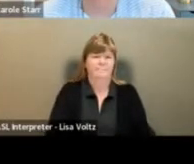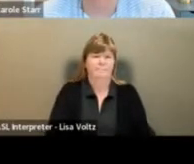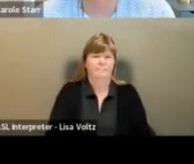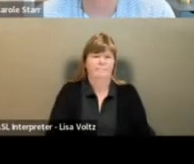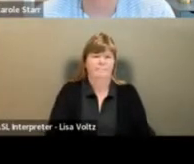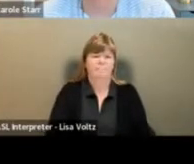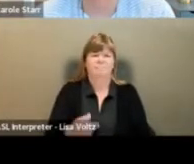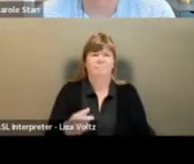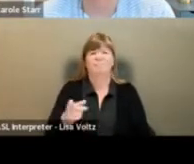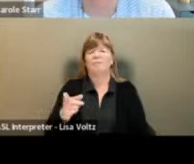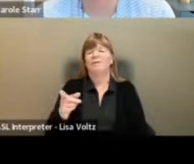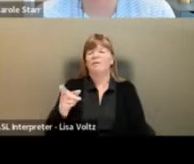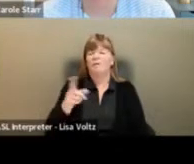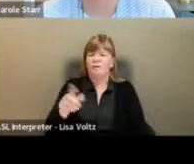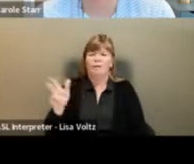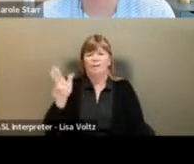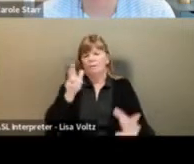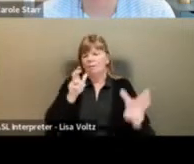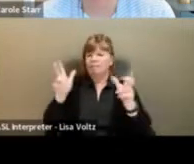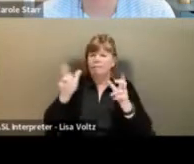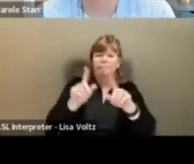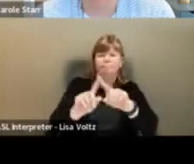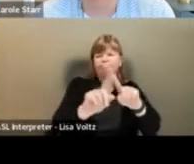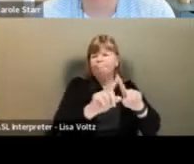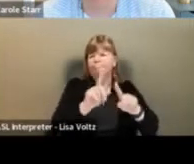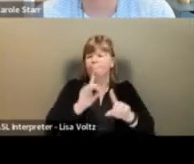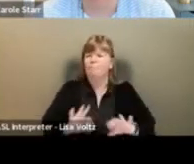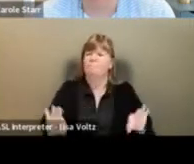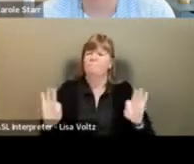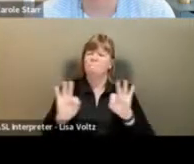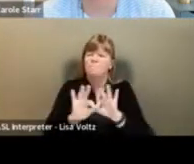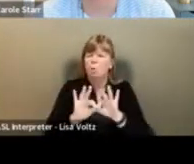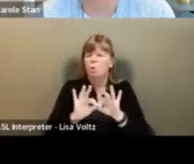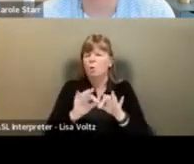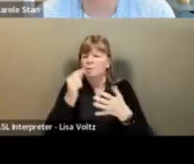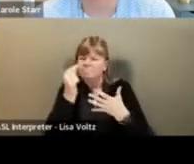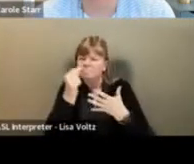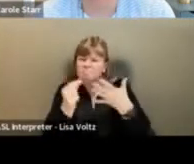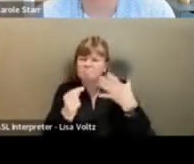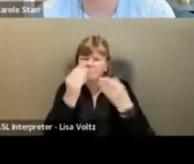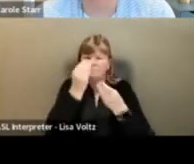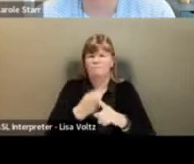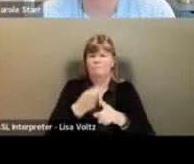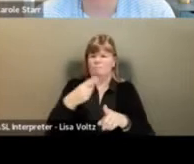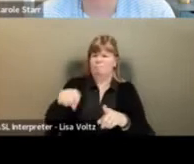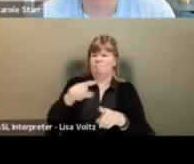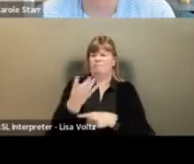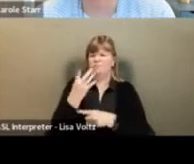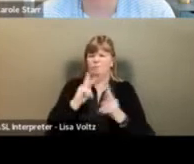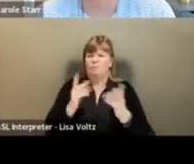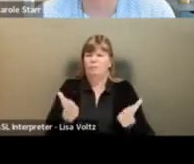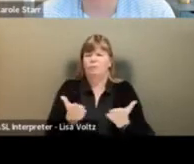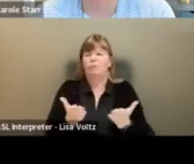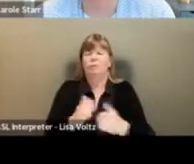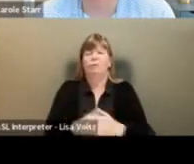You have heard a lot of really important nuggets of information from the four panelists as